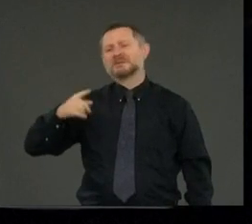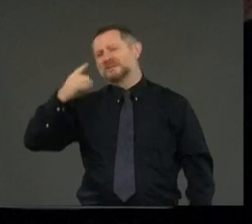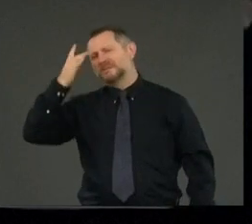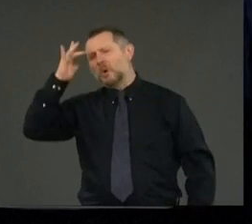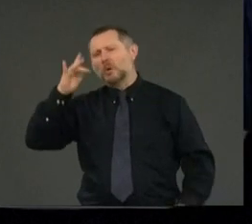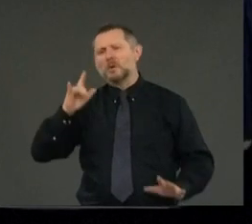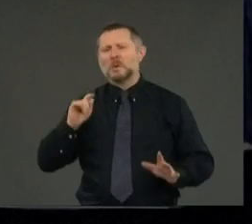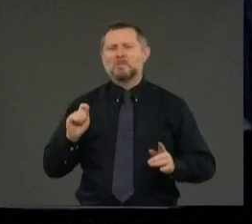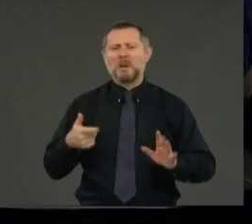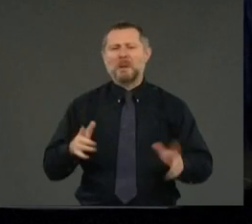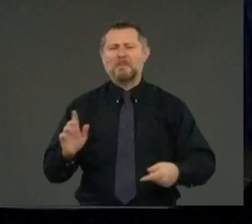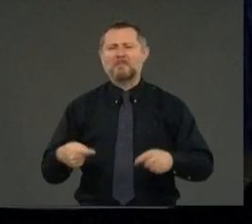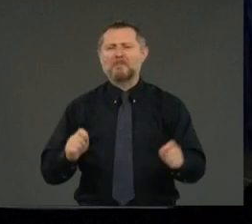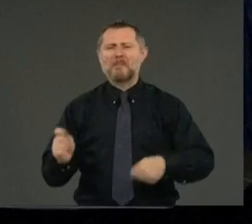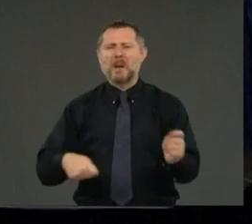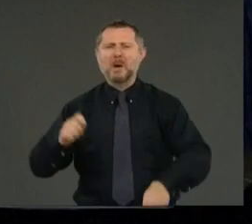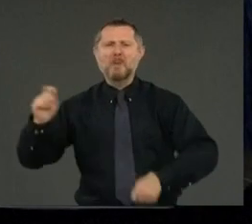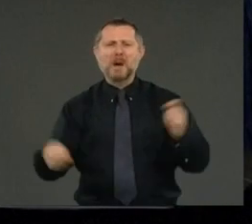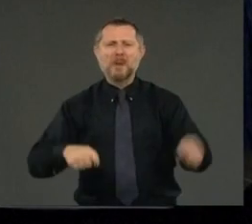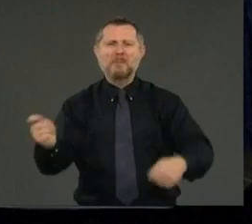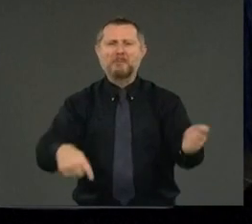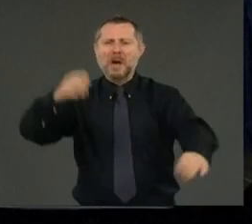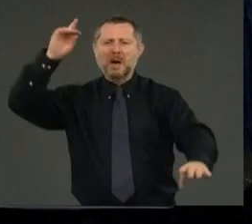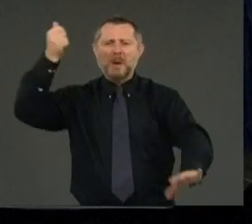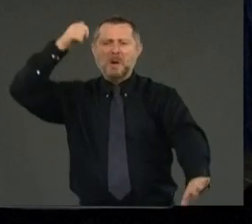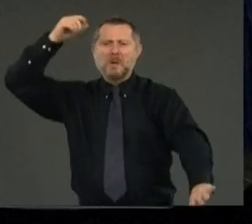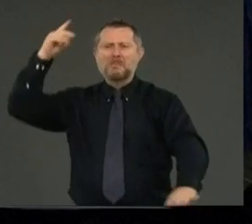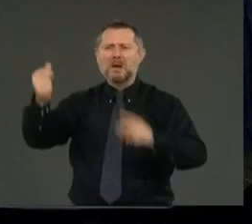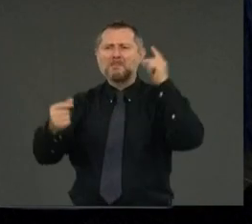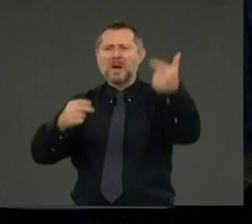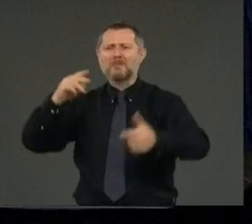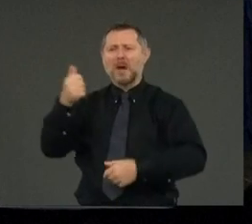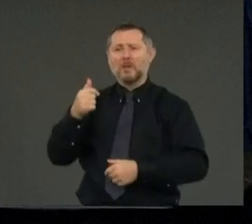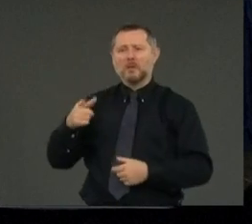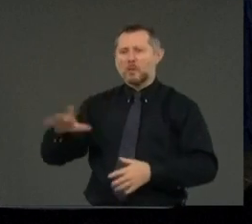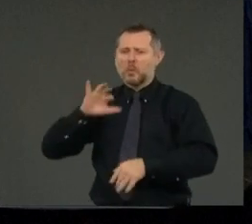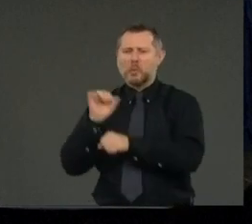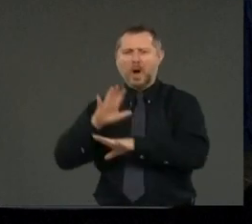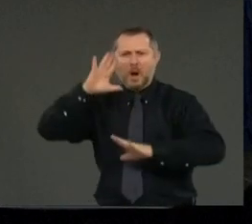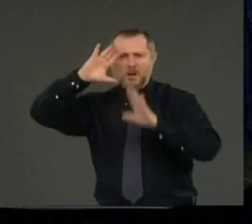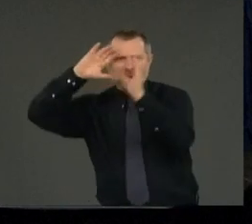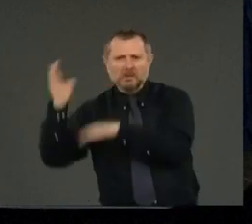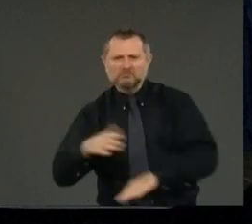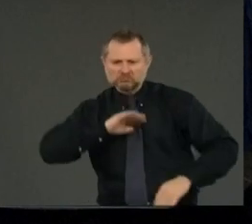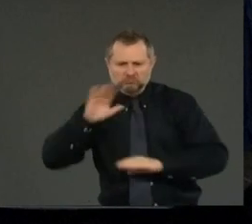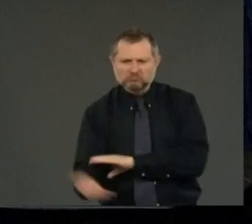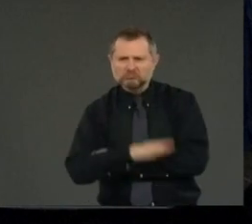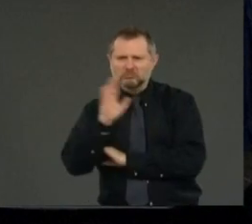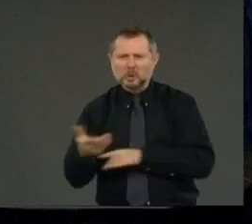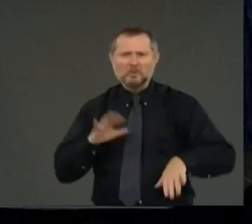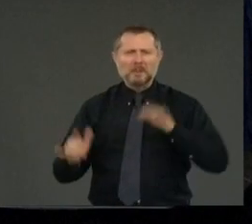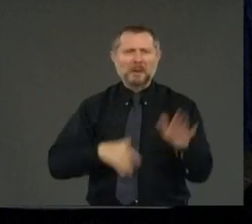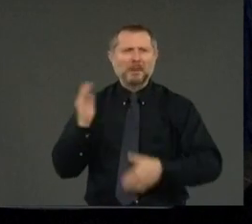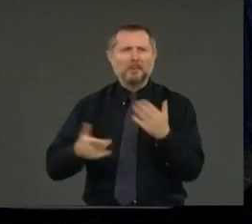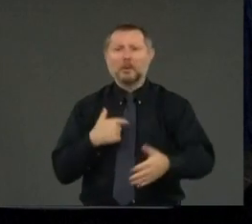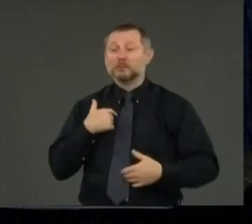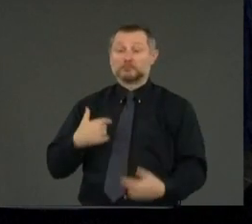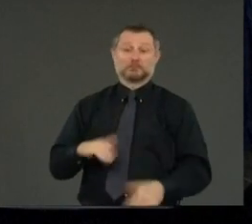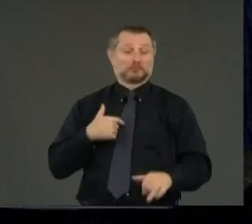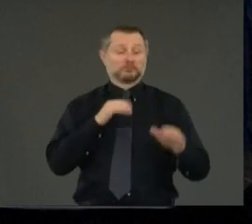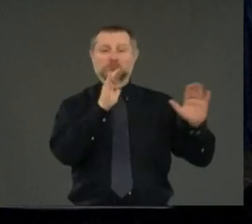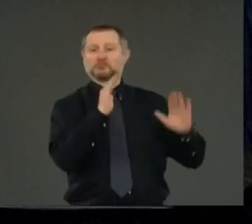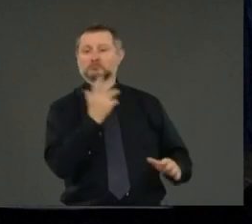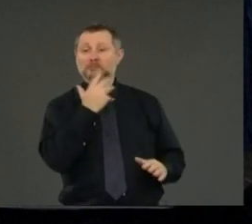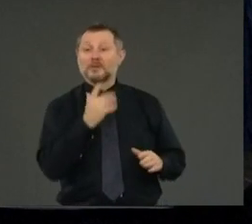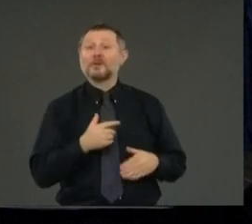clock. And what she did was just phenomenal. Dr. Zucker, 5 years health